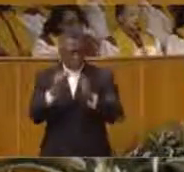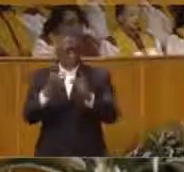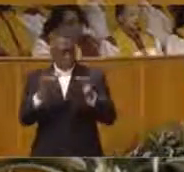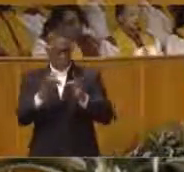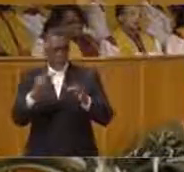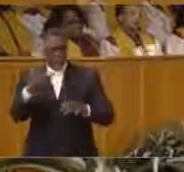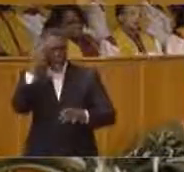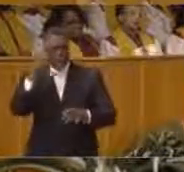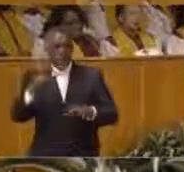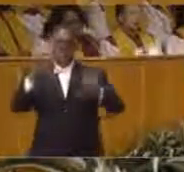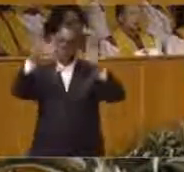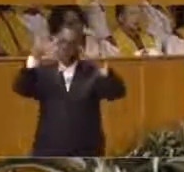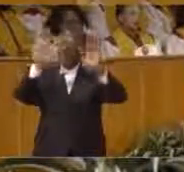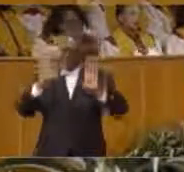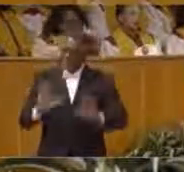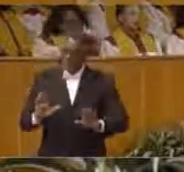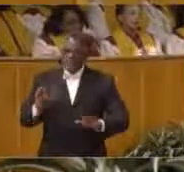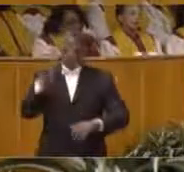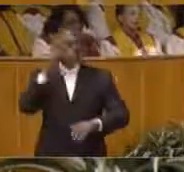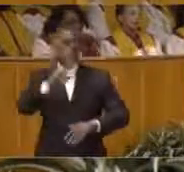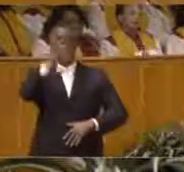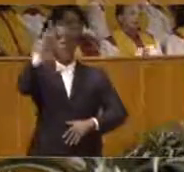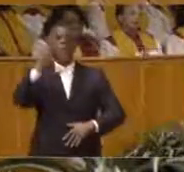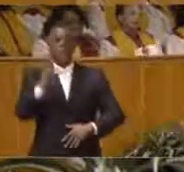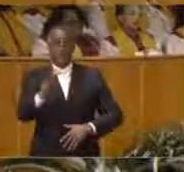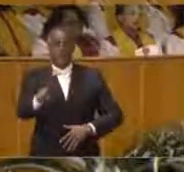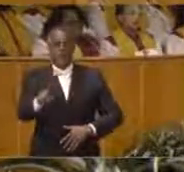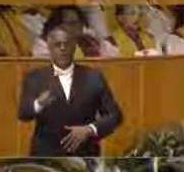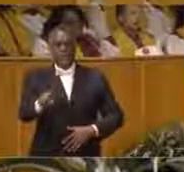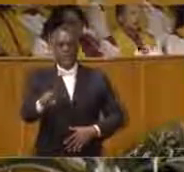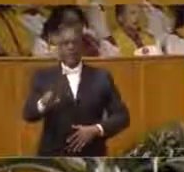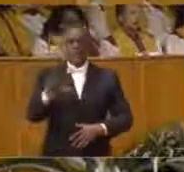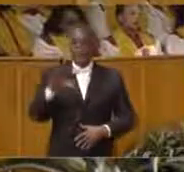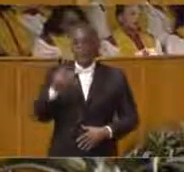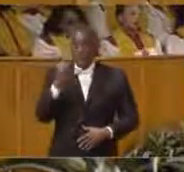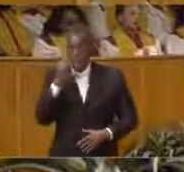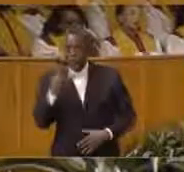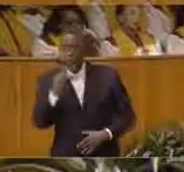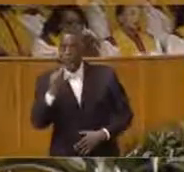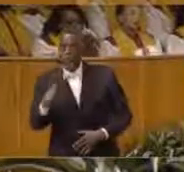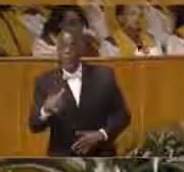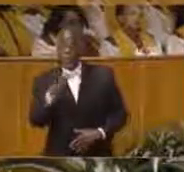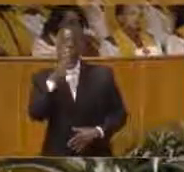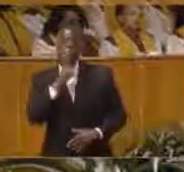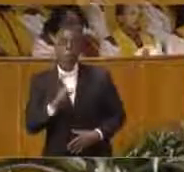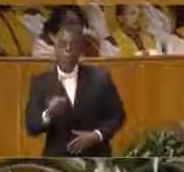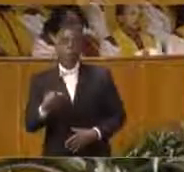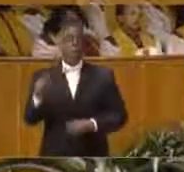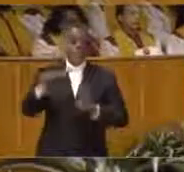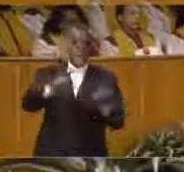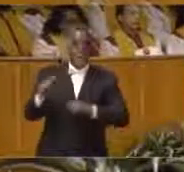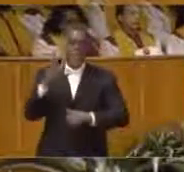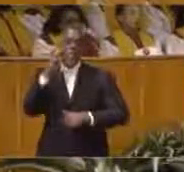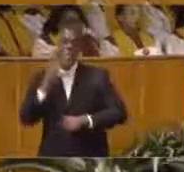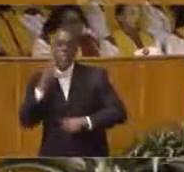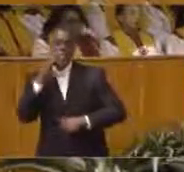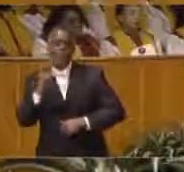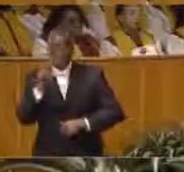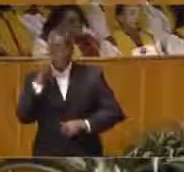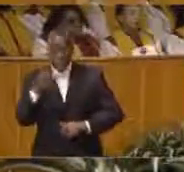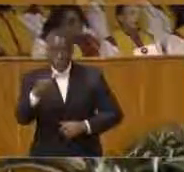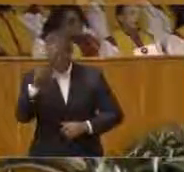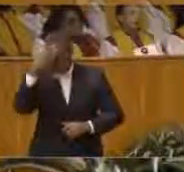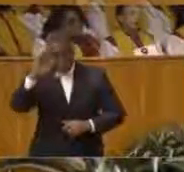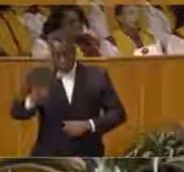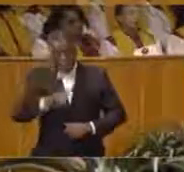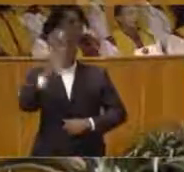Sunday, we heard this question. And you ain't got no old school Baptist in you if you don't know the question